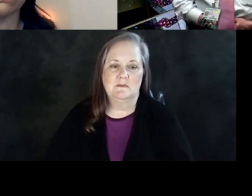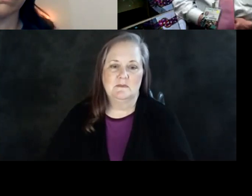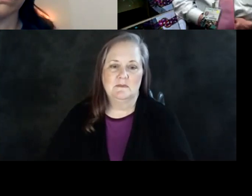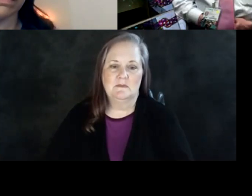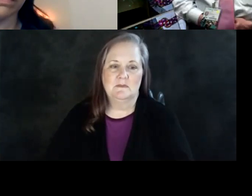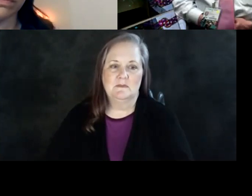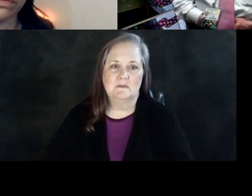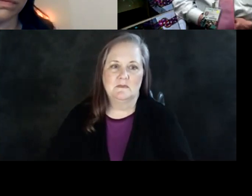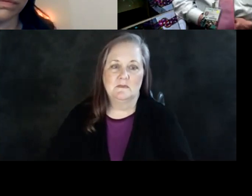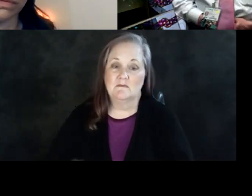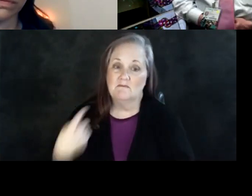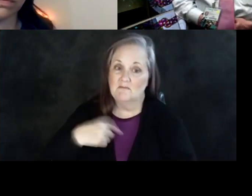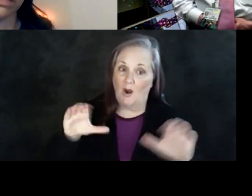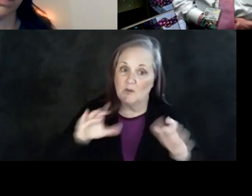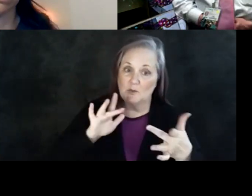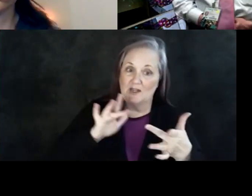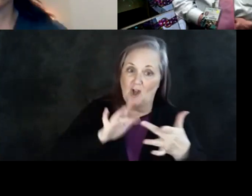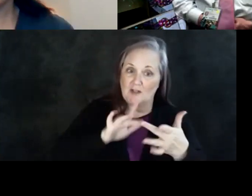Are we doing contact tracing?